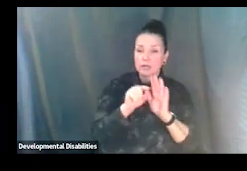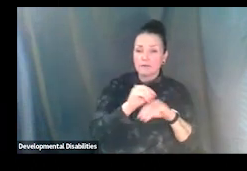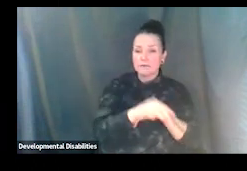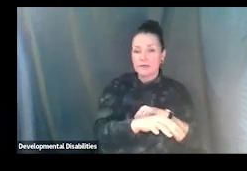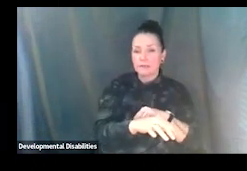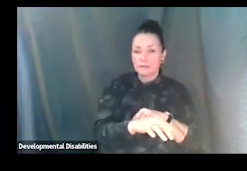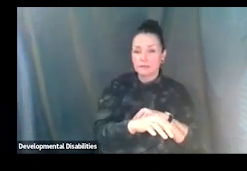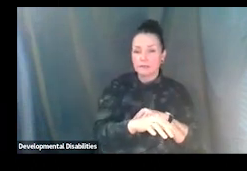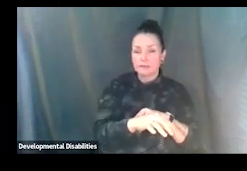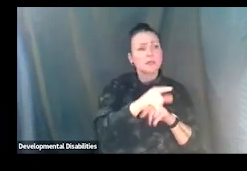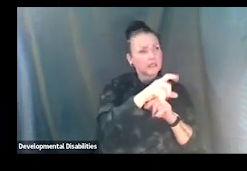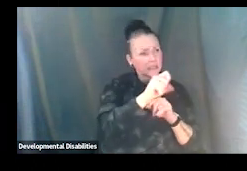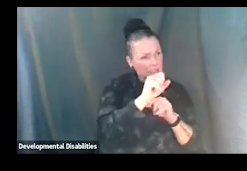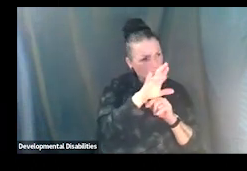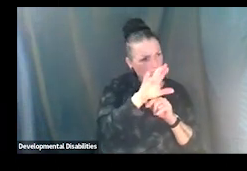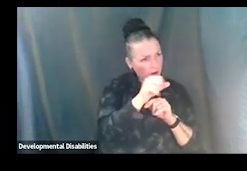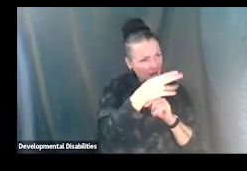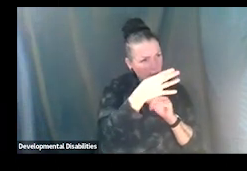Nope. Okay.